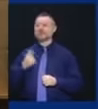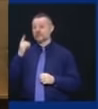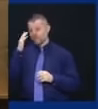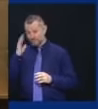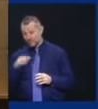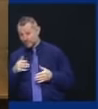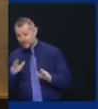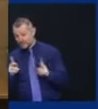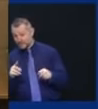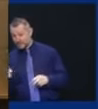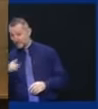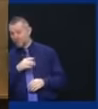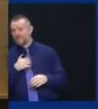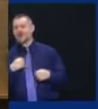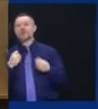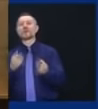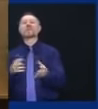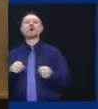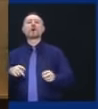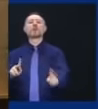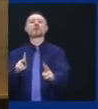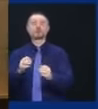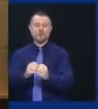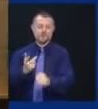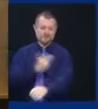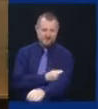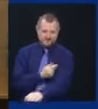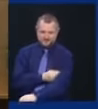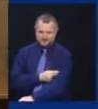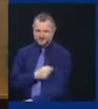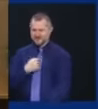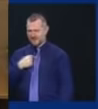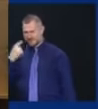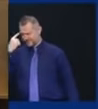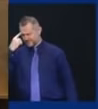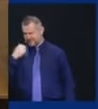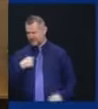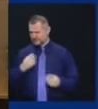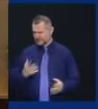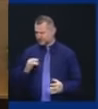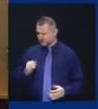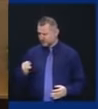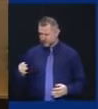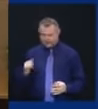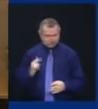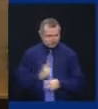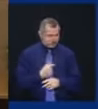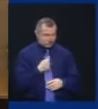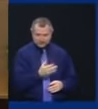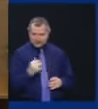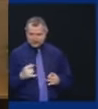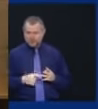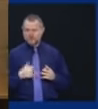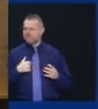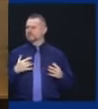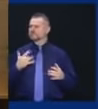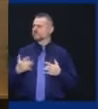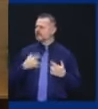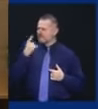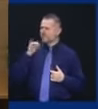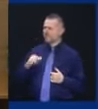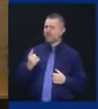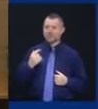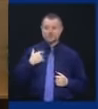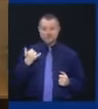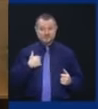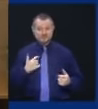more vaccines. I believe that we're doing the Johnson & Johnson. Is that correct? And I'm excited about the Johnson & Johnson vaccine. And why am I